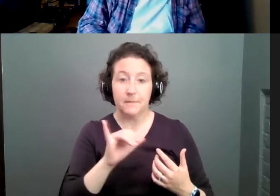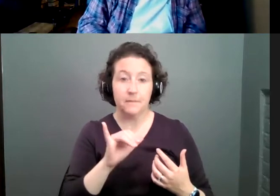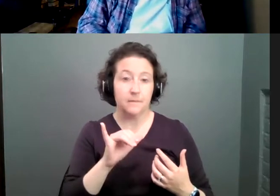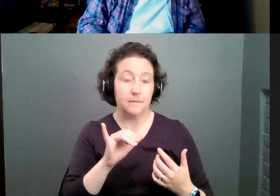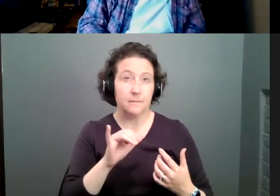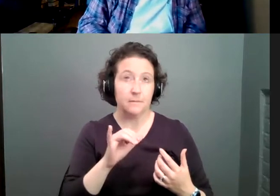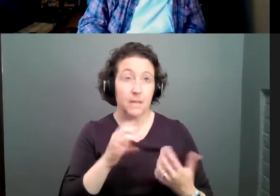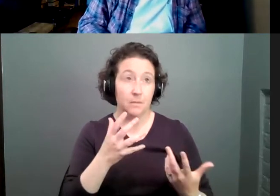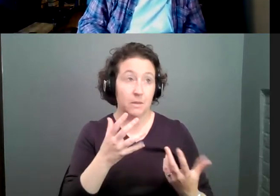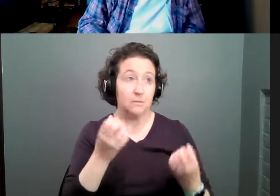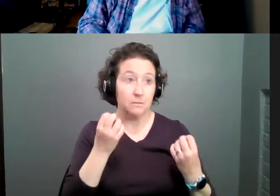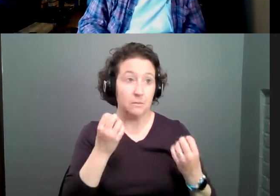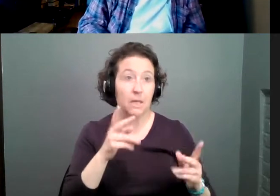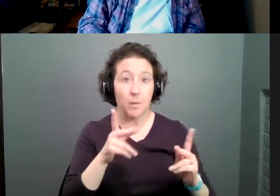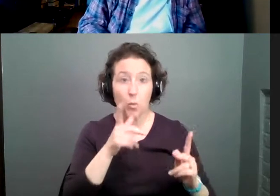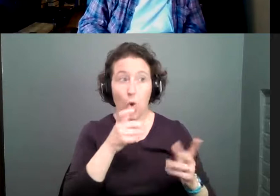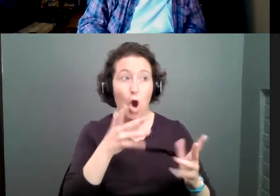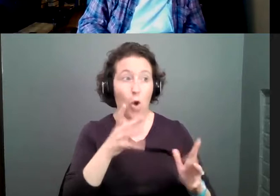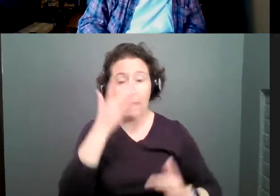of immunocompromised